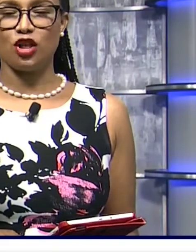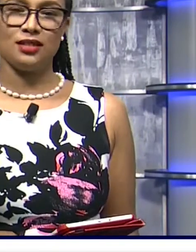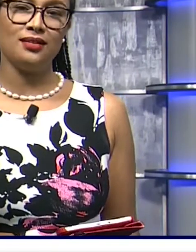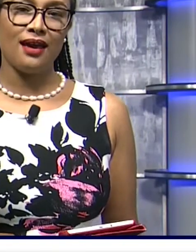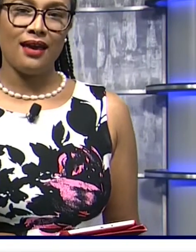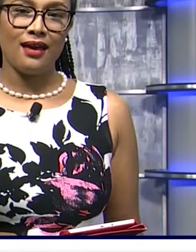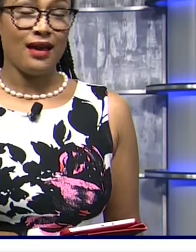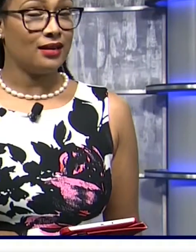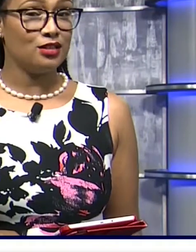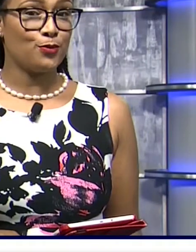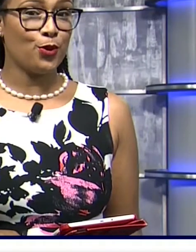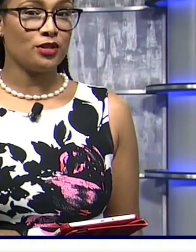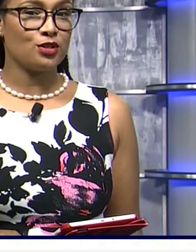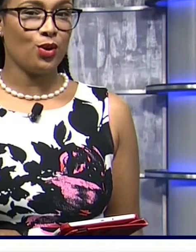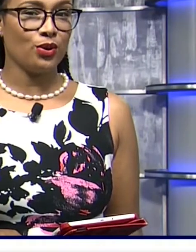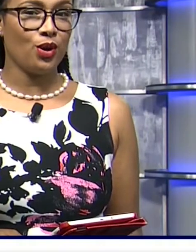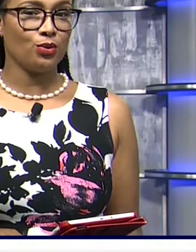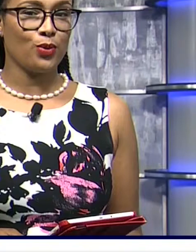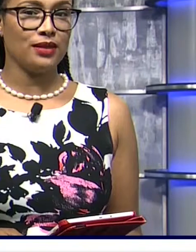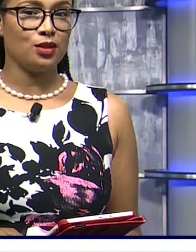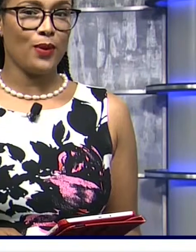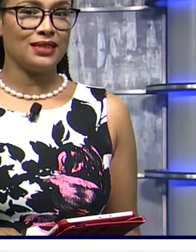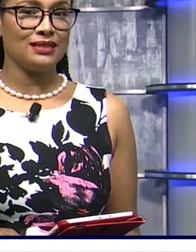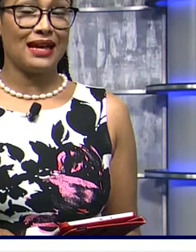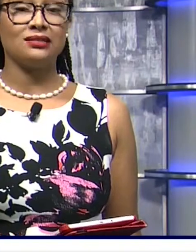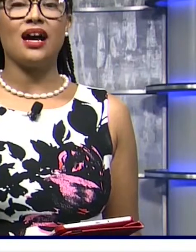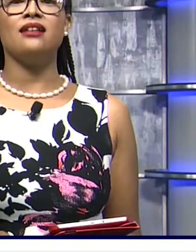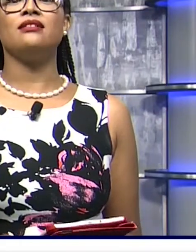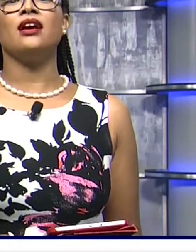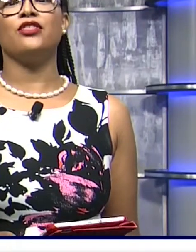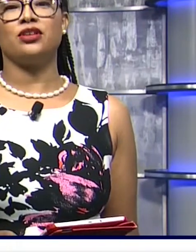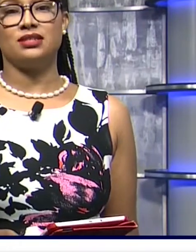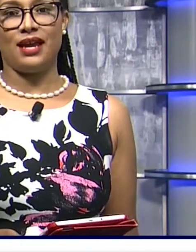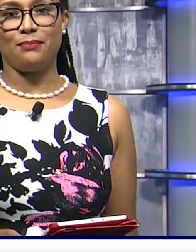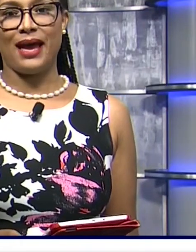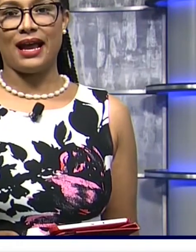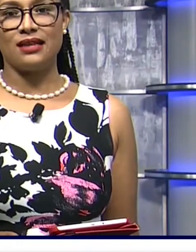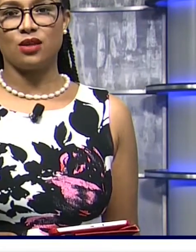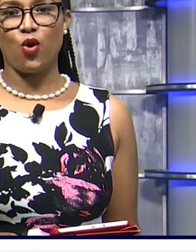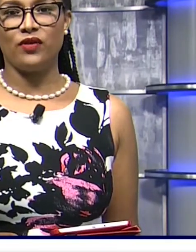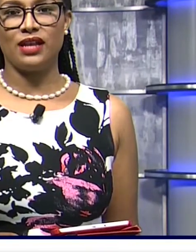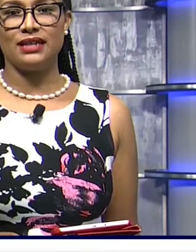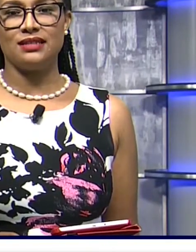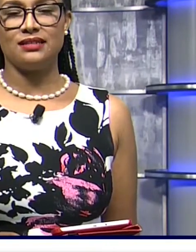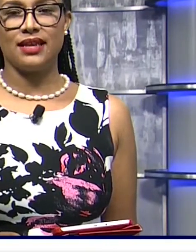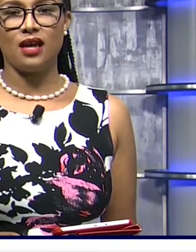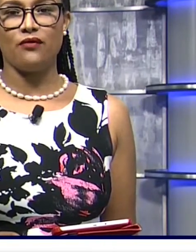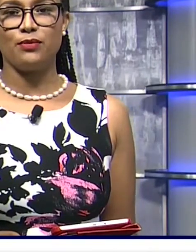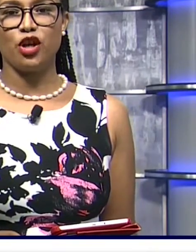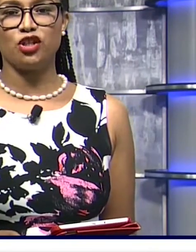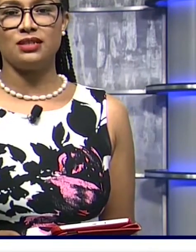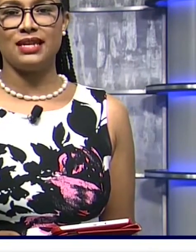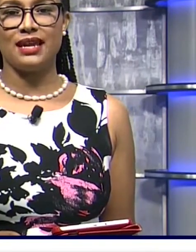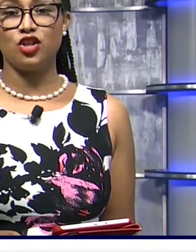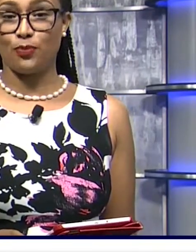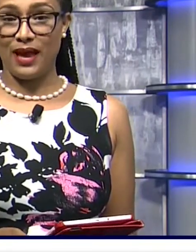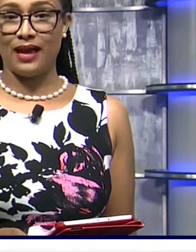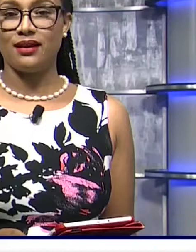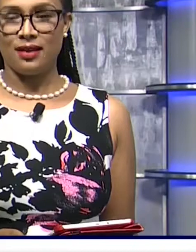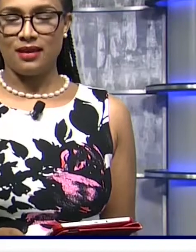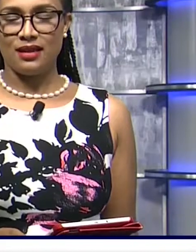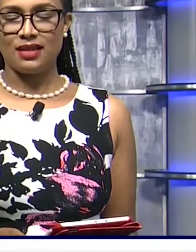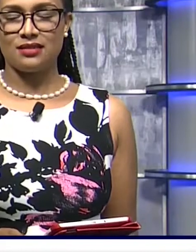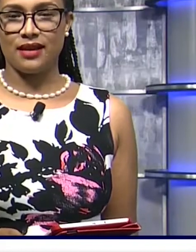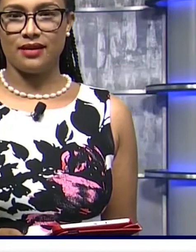island cotton. And in sports, Tokyo 2020 dealt another setback as the COVID-19 state of emergency in